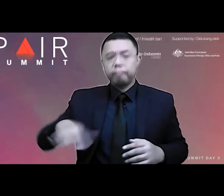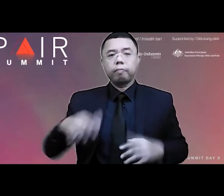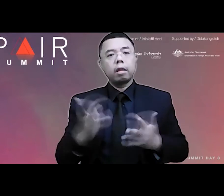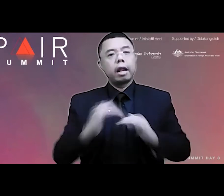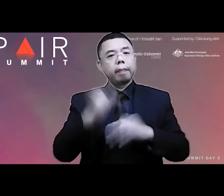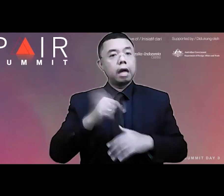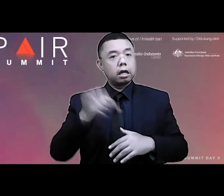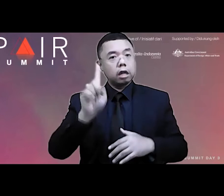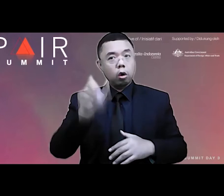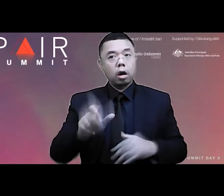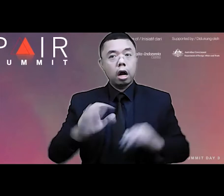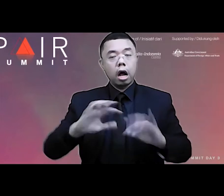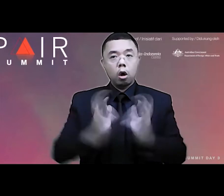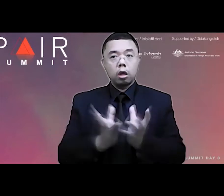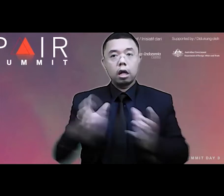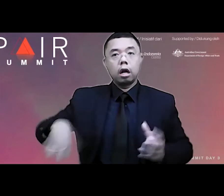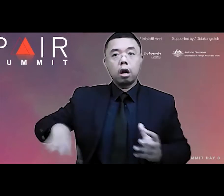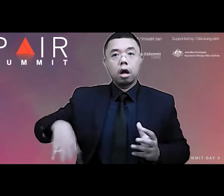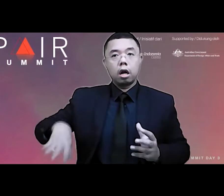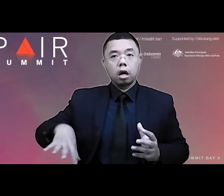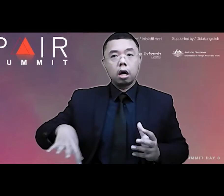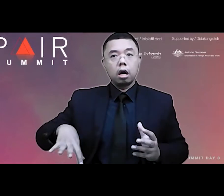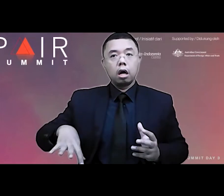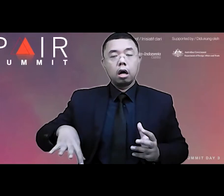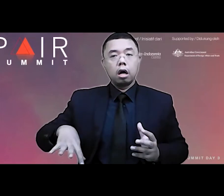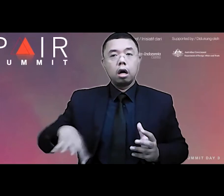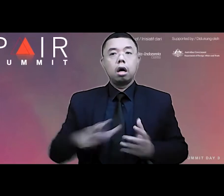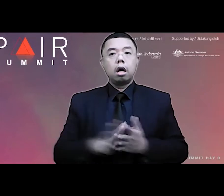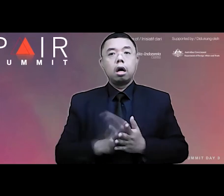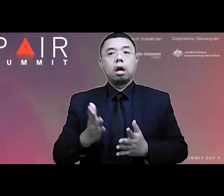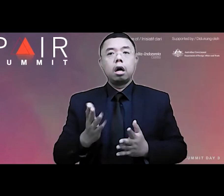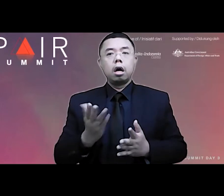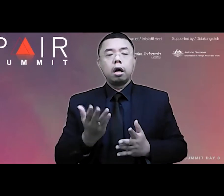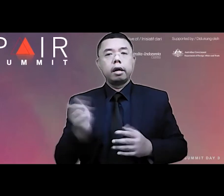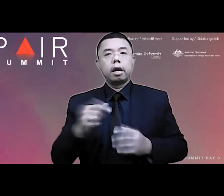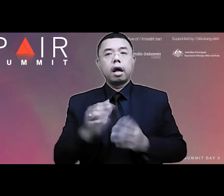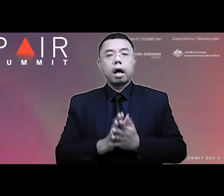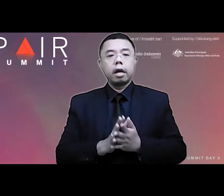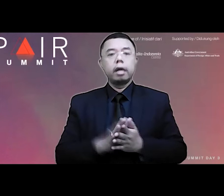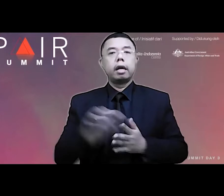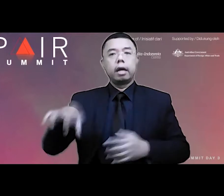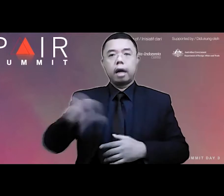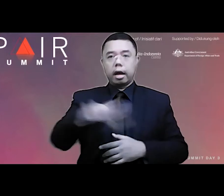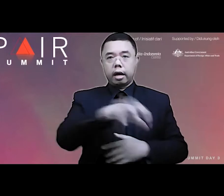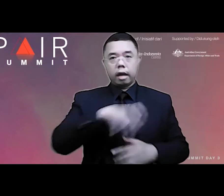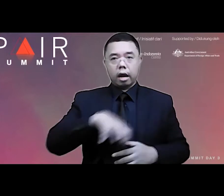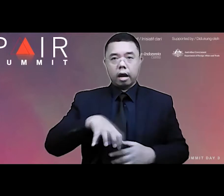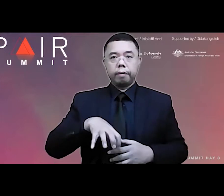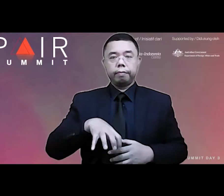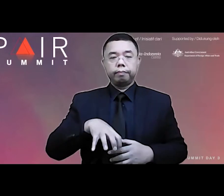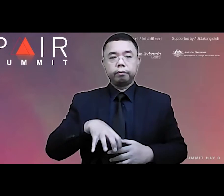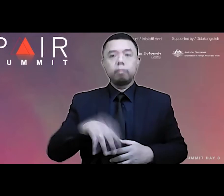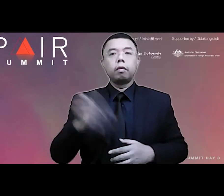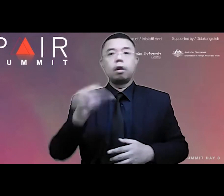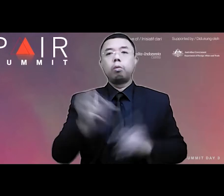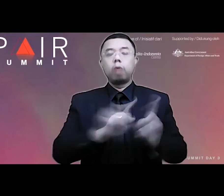the regional area. As of November 2021, there has